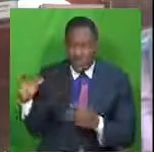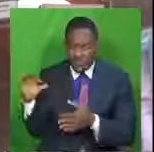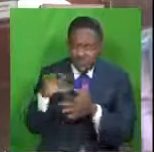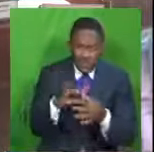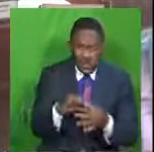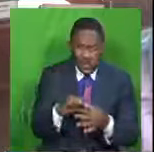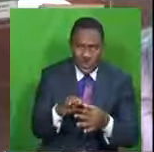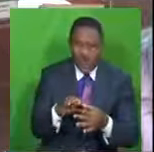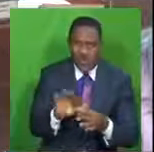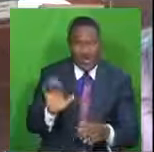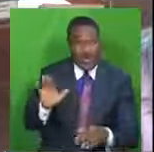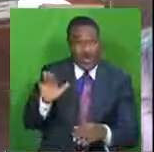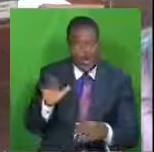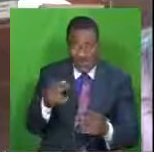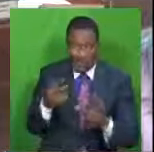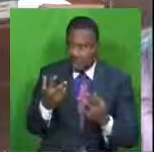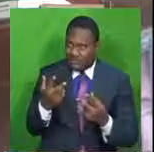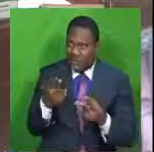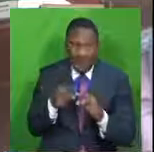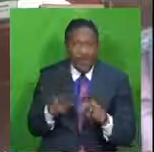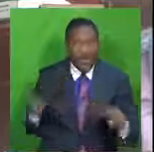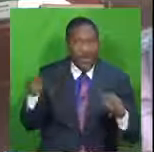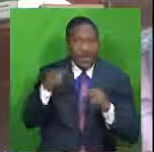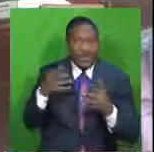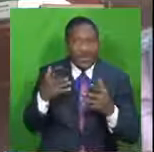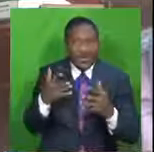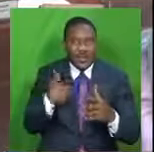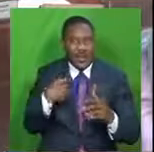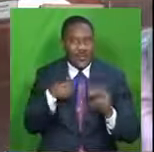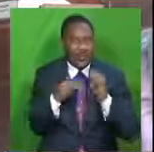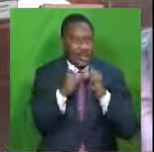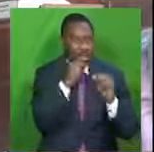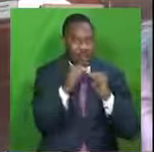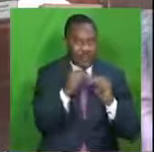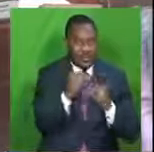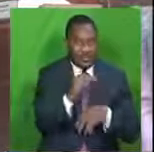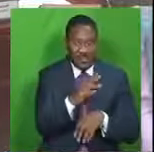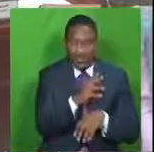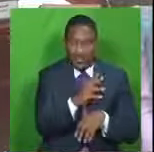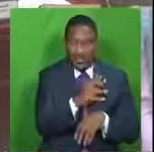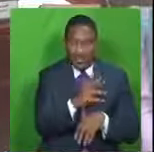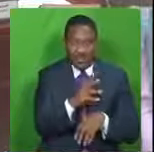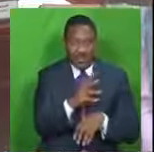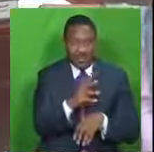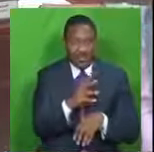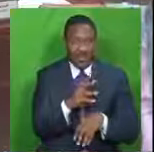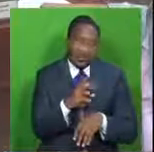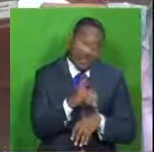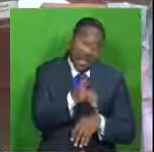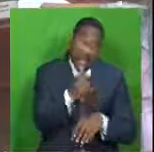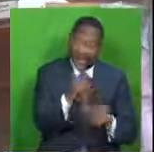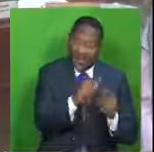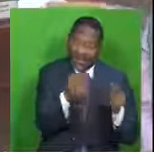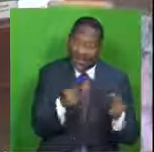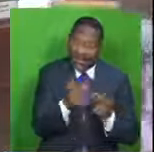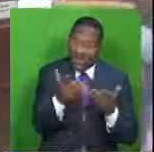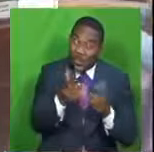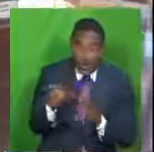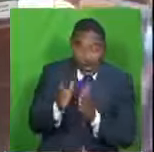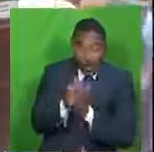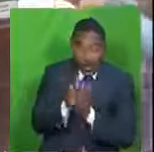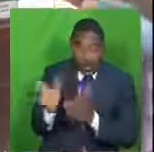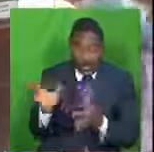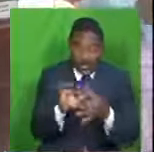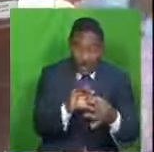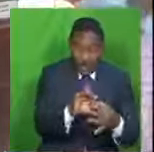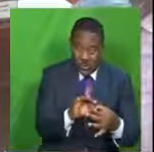his value has gone up. I'm now negotiating very well with those other teams that are interested in